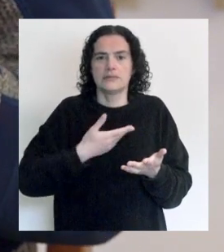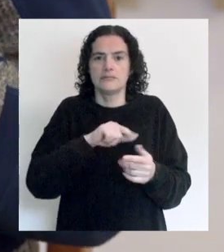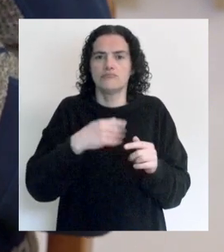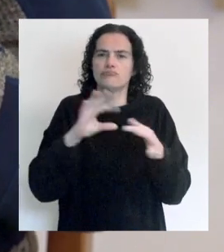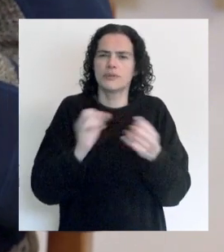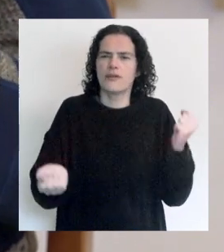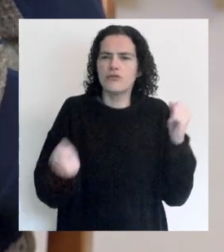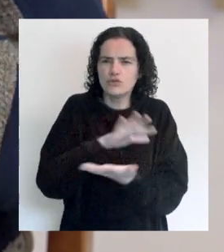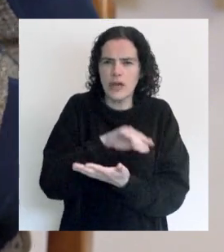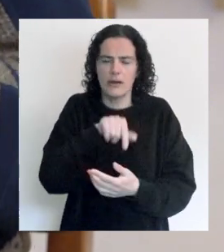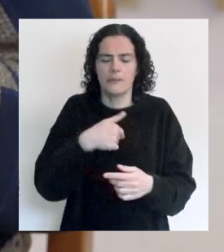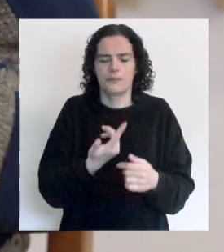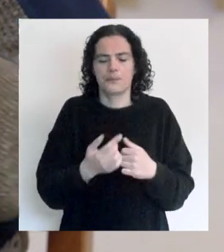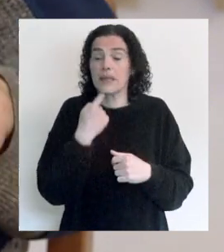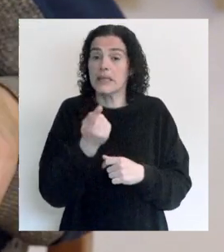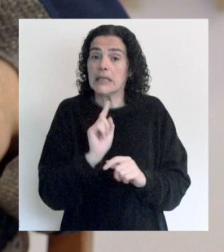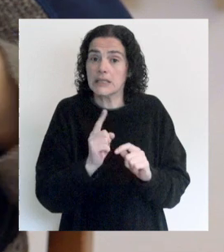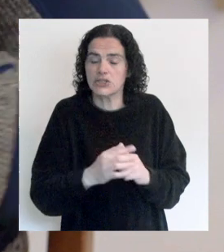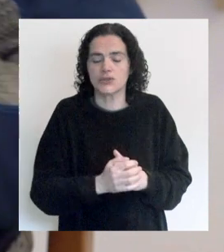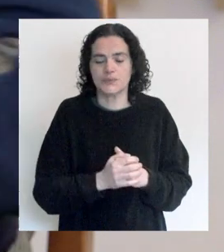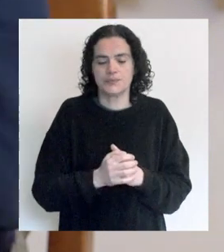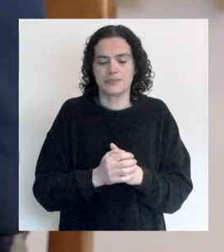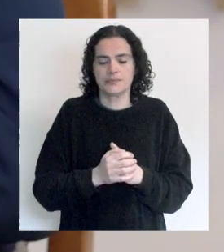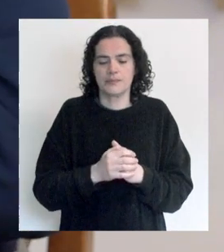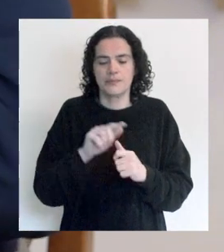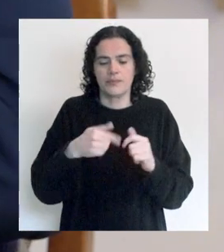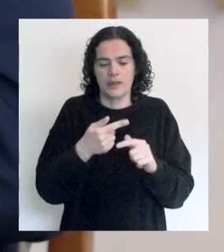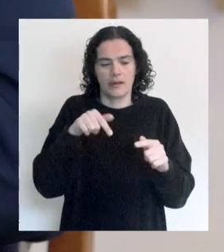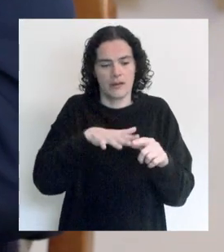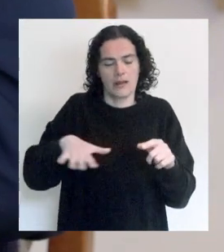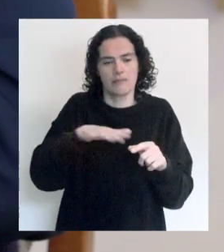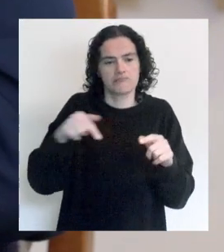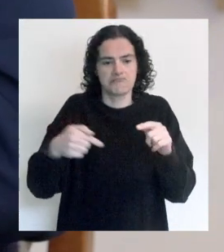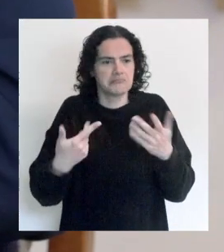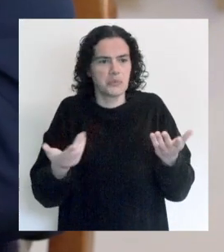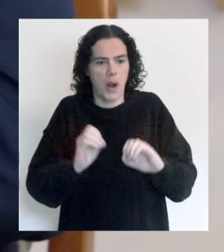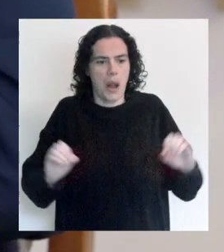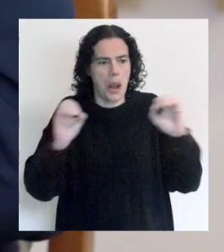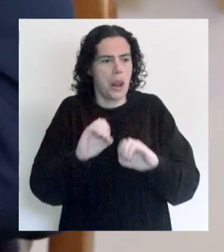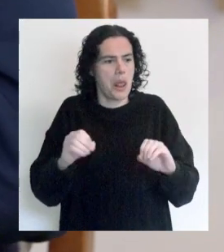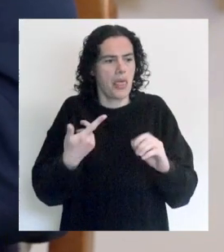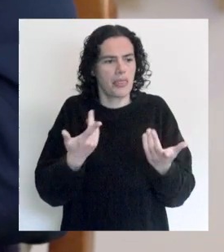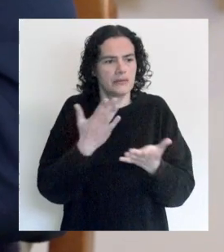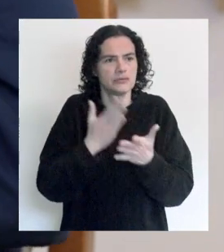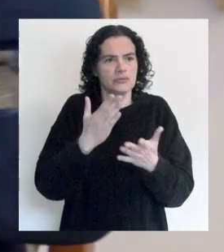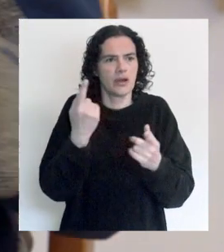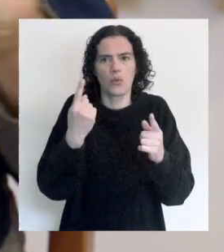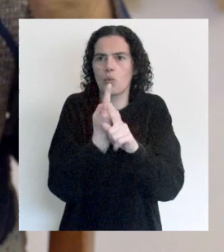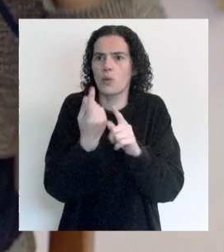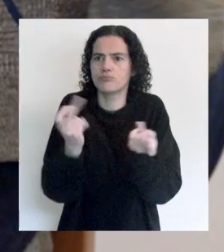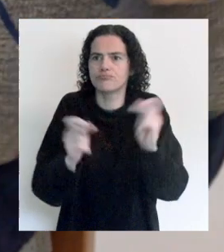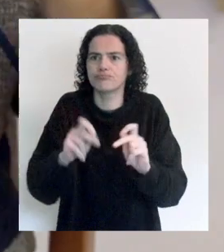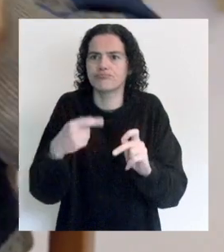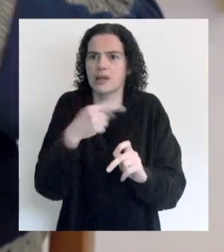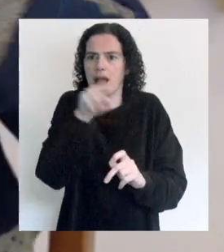about quantum revolution, and says that in this subatomic world, nothing exists until it interacts with